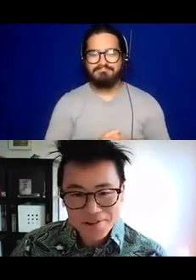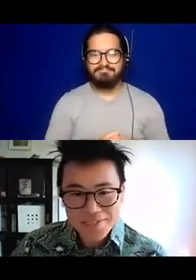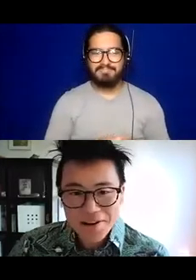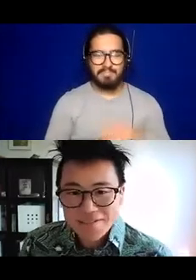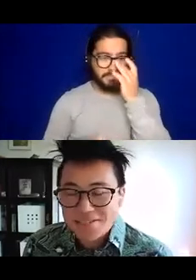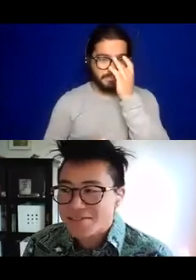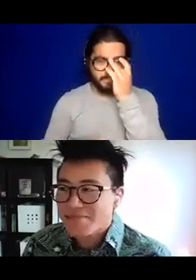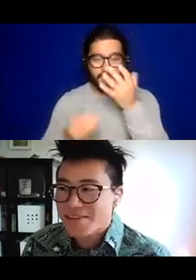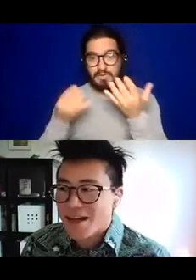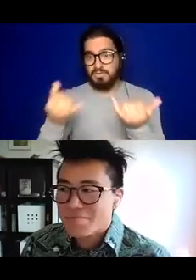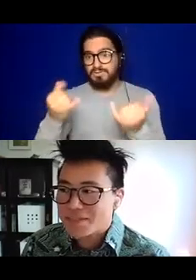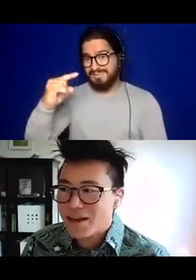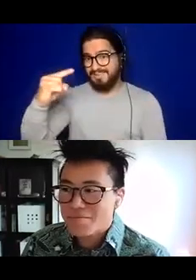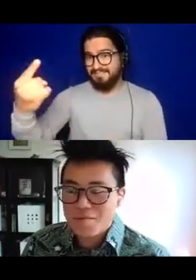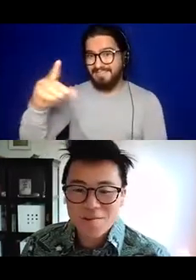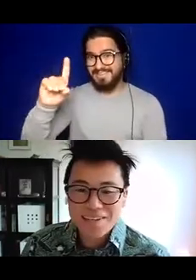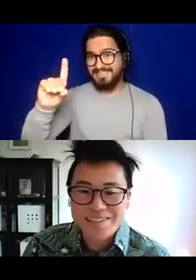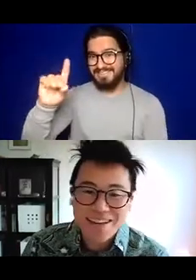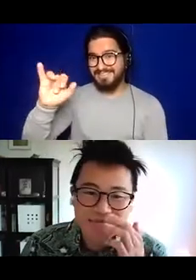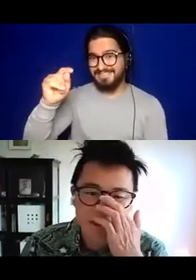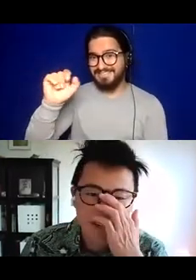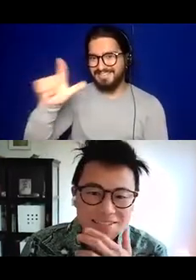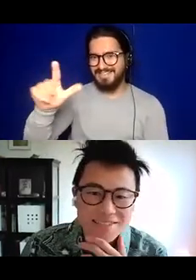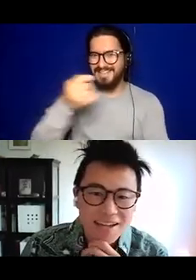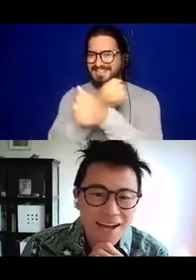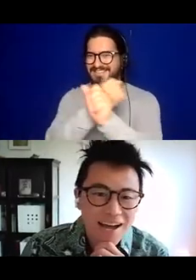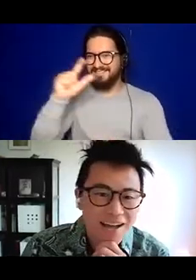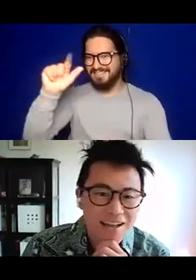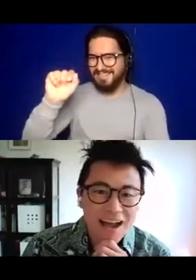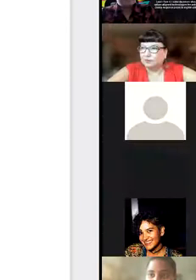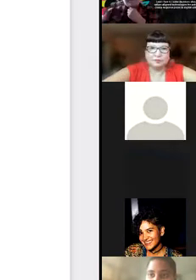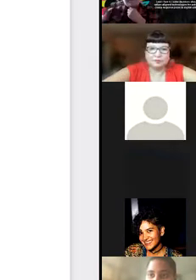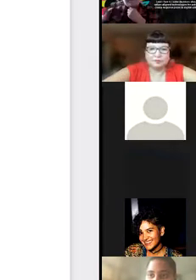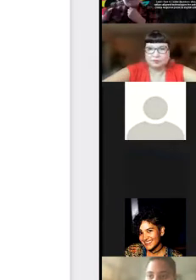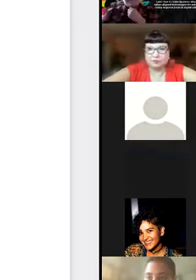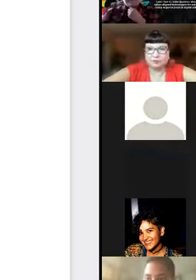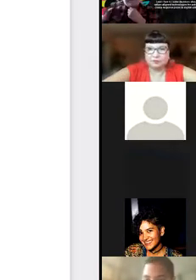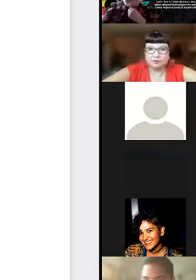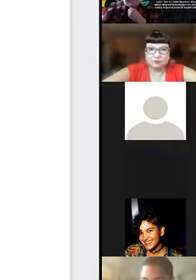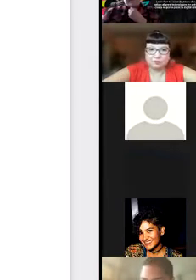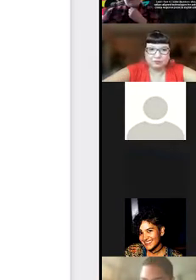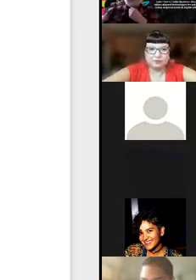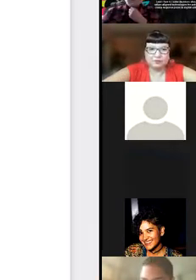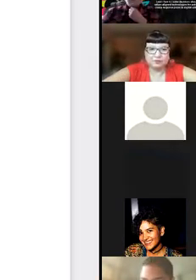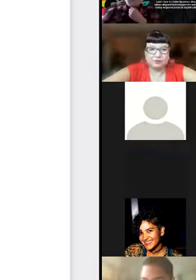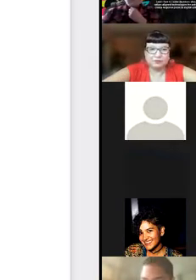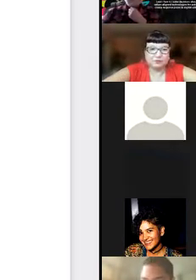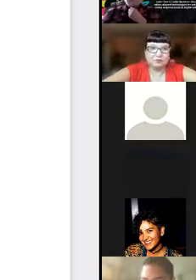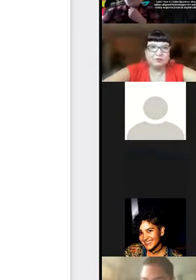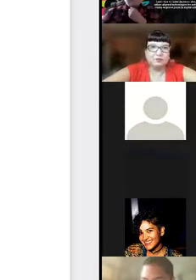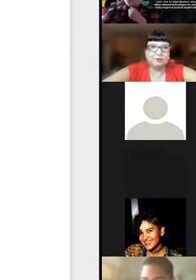is the first of our digital safety labs. I'm really excited for these. I heard from Media Justice based